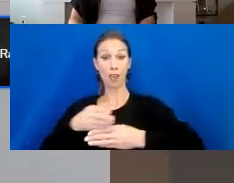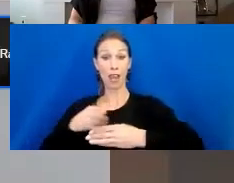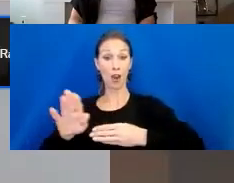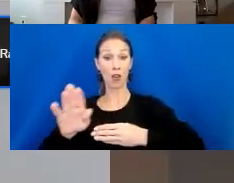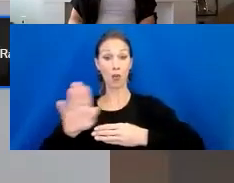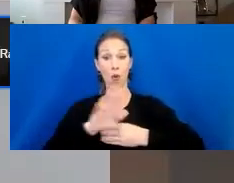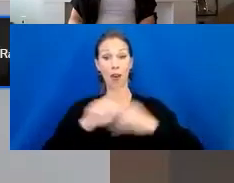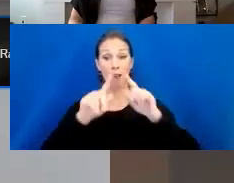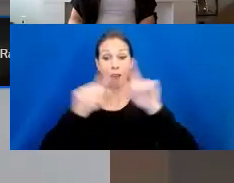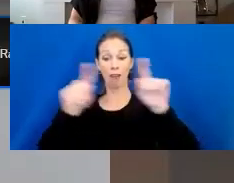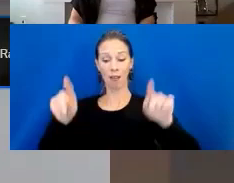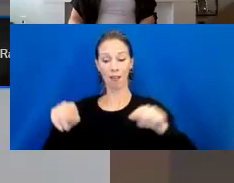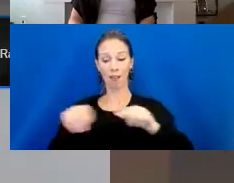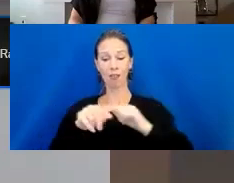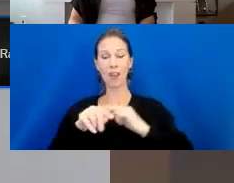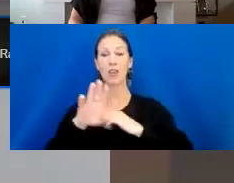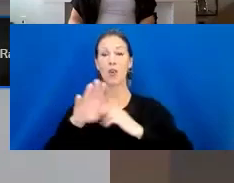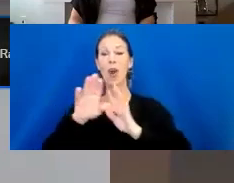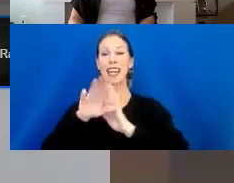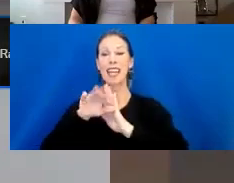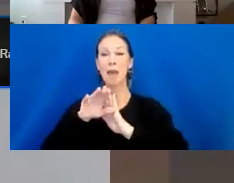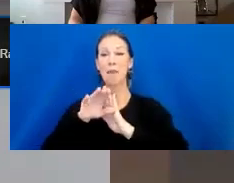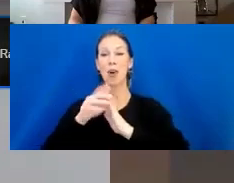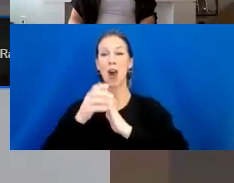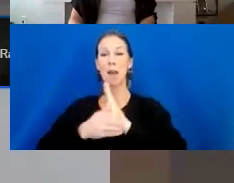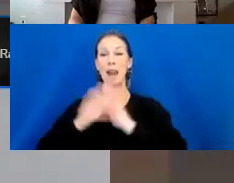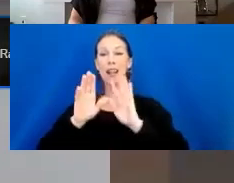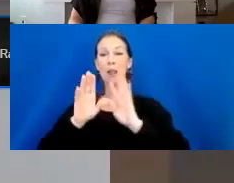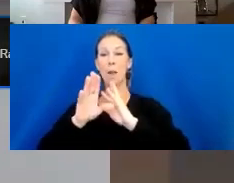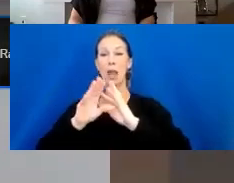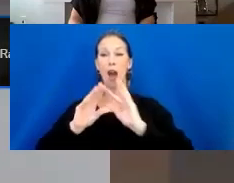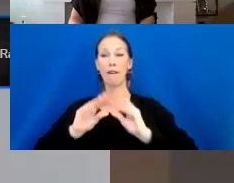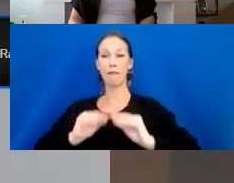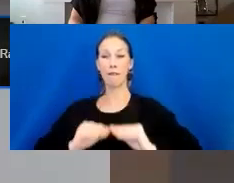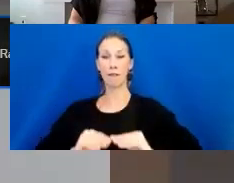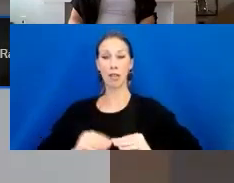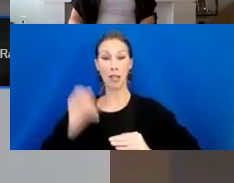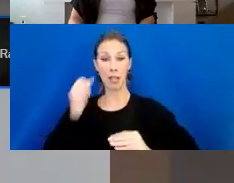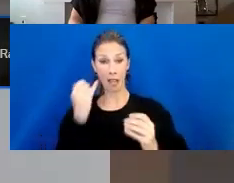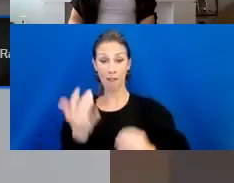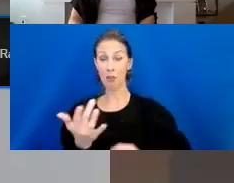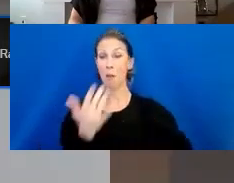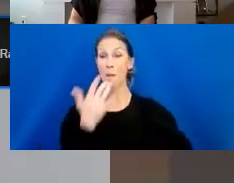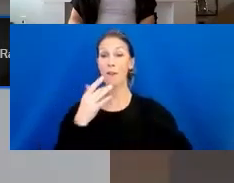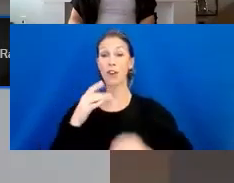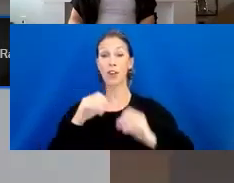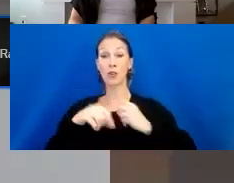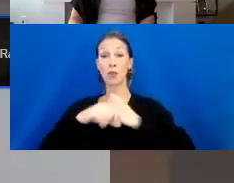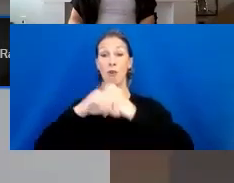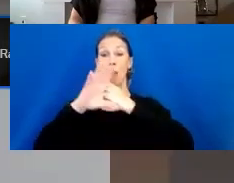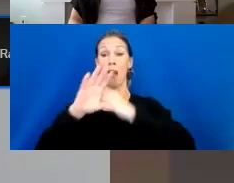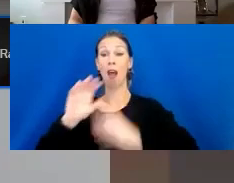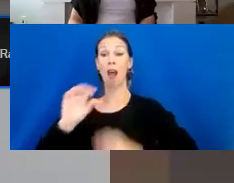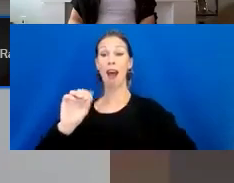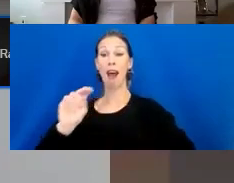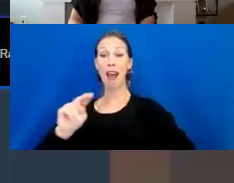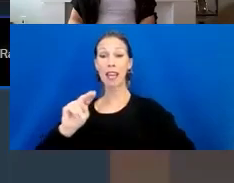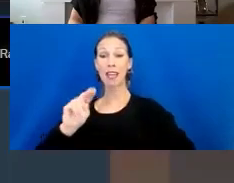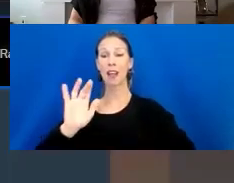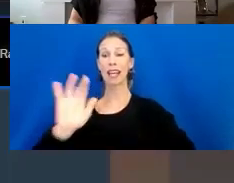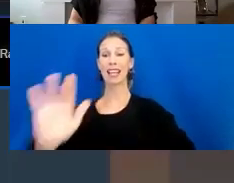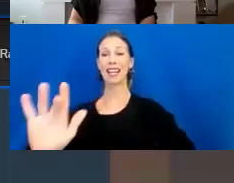turn off. If you want it to be on, you just need to click your camera back on. So you can have both